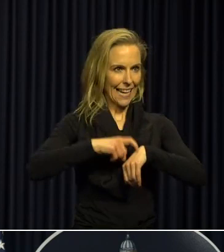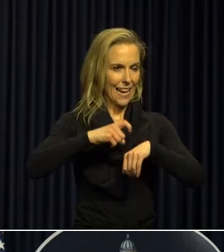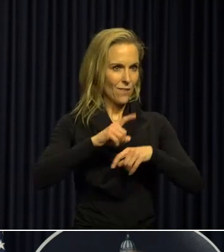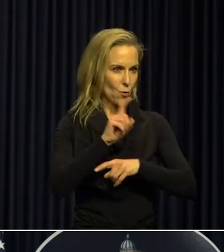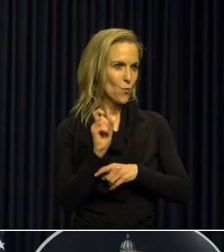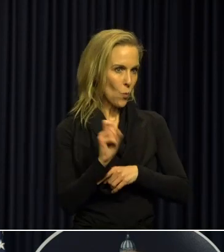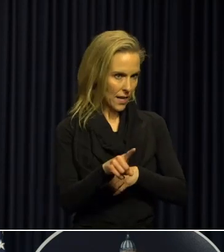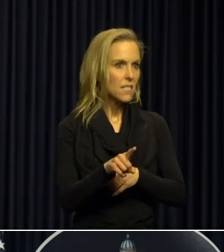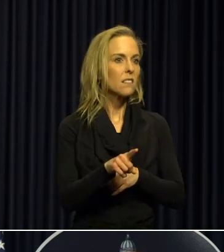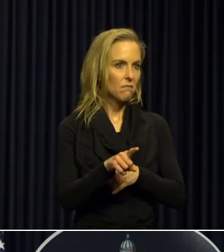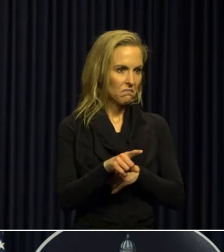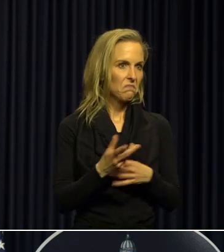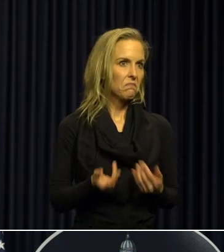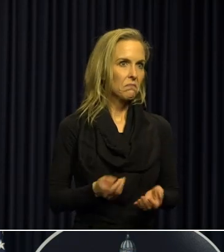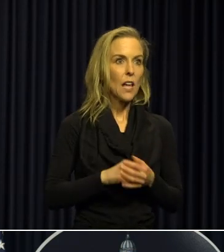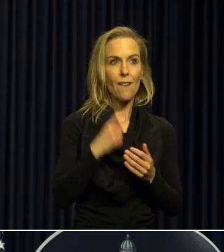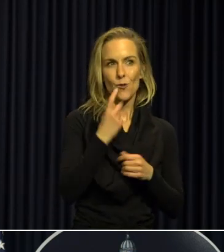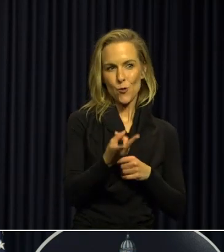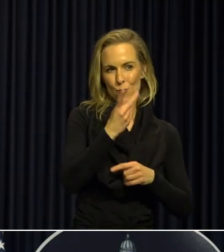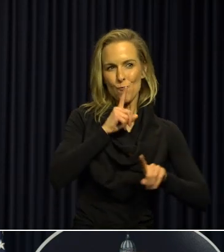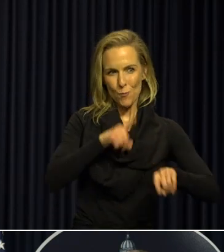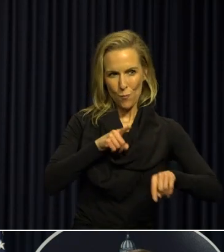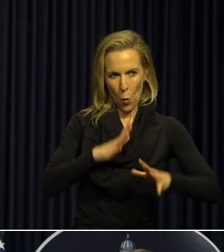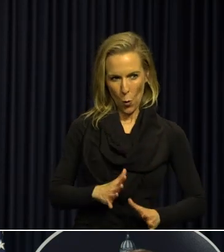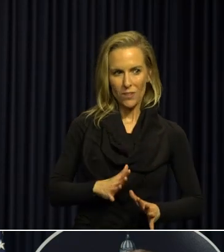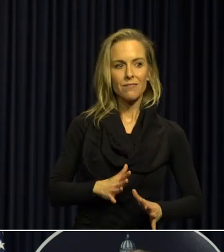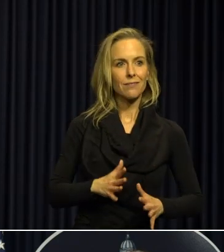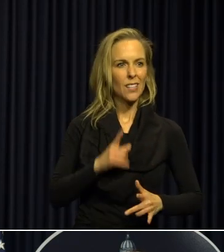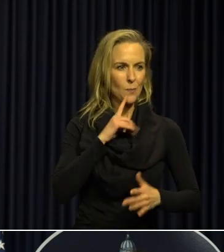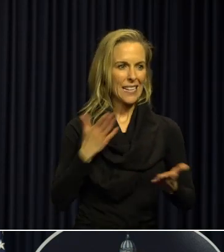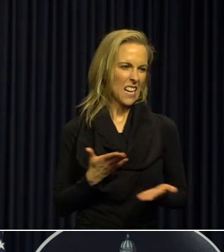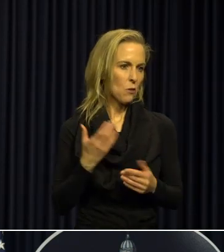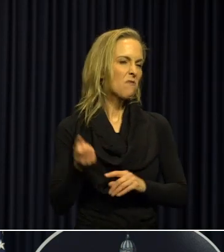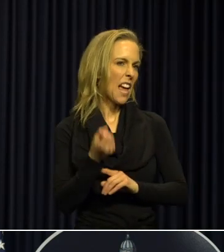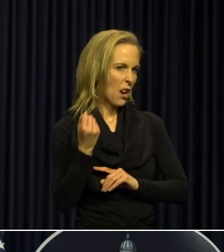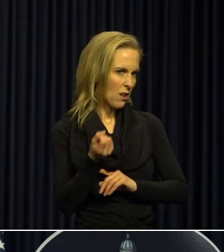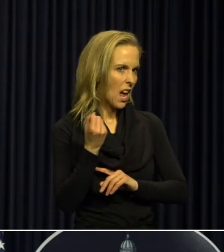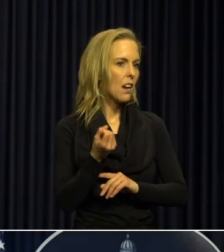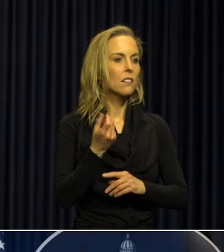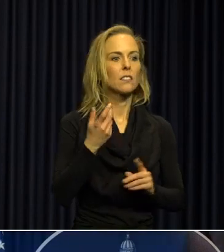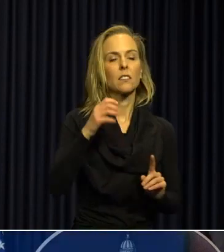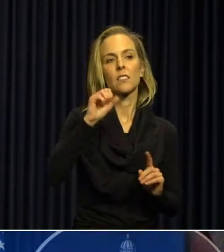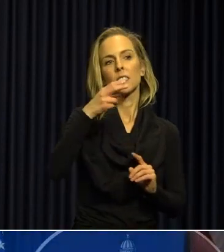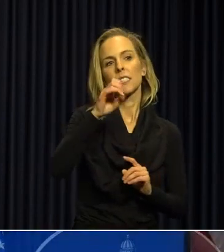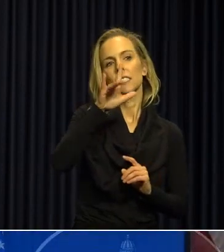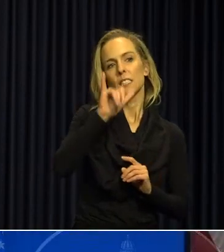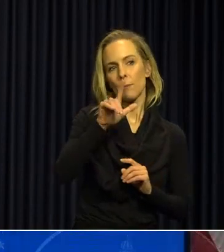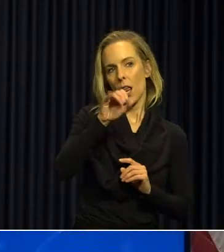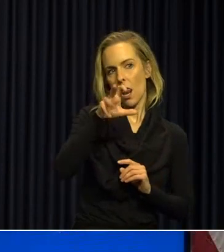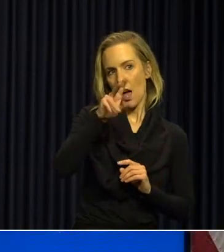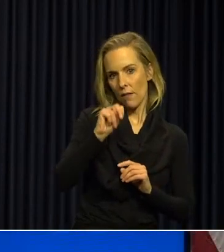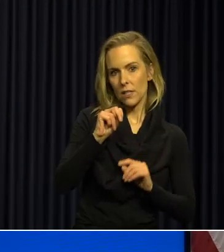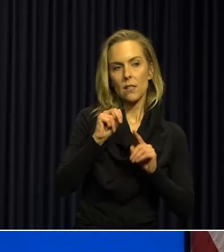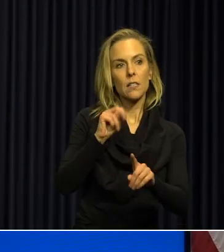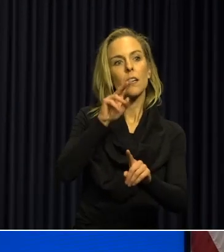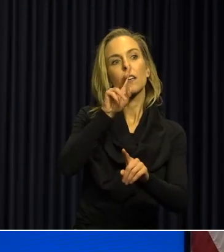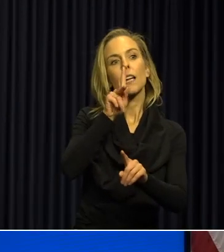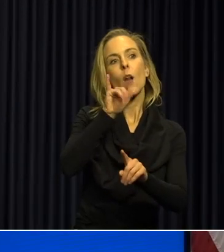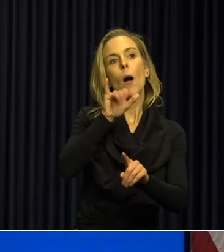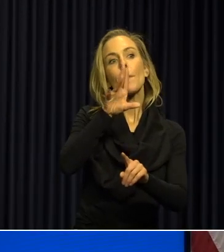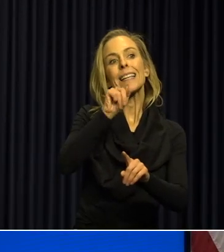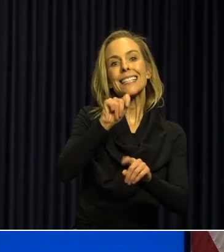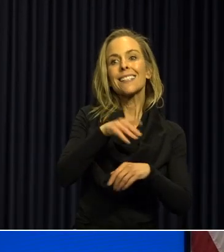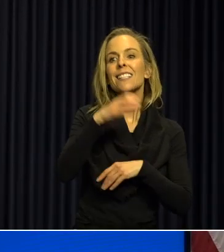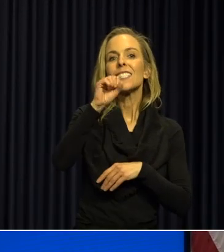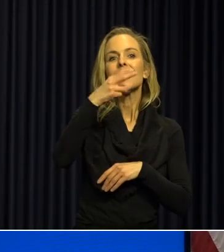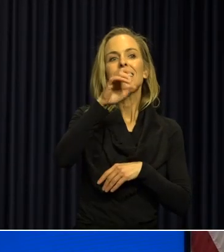We have 2 reporters that have agreed to be here on a Saturday. We have Shelby Lofton from WKYT, Philip Bailey